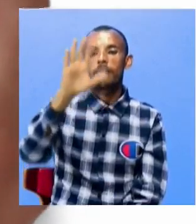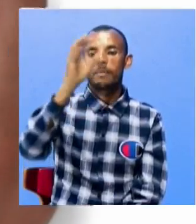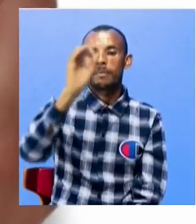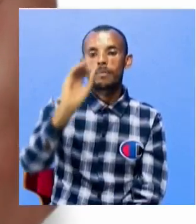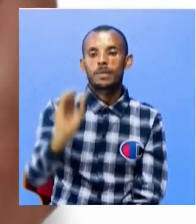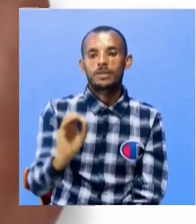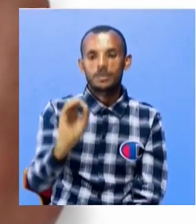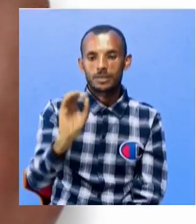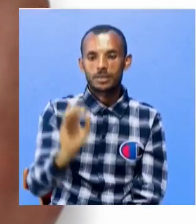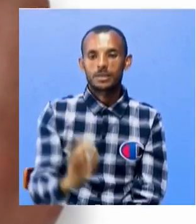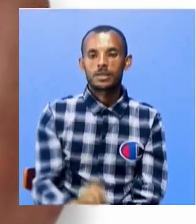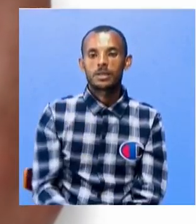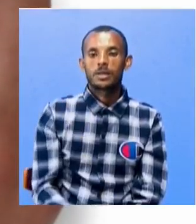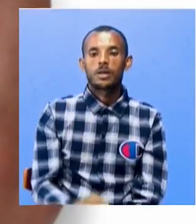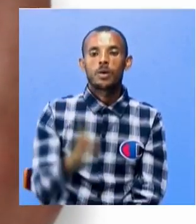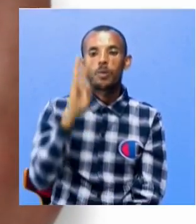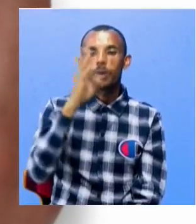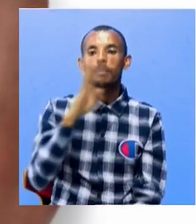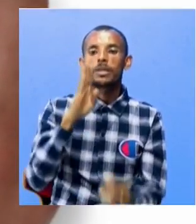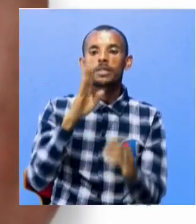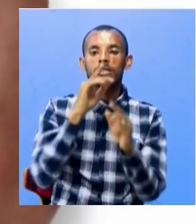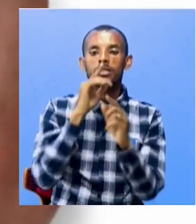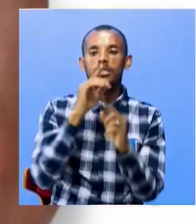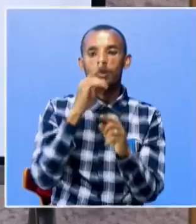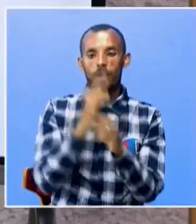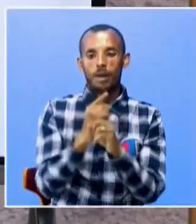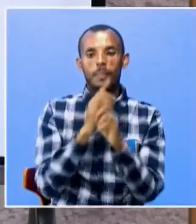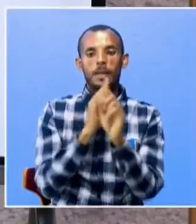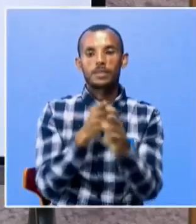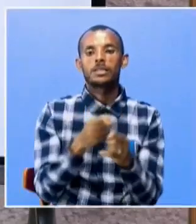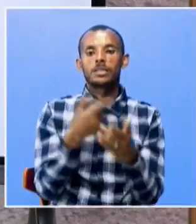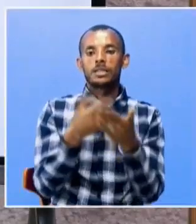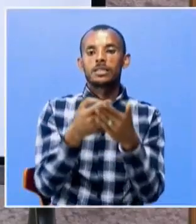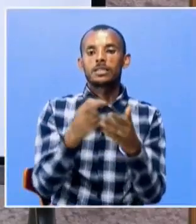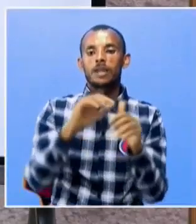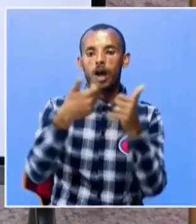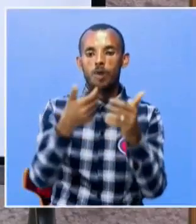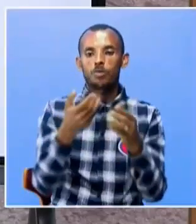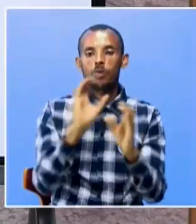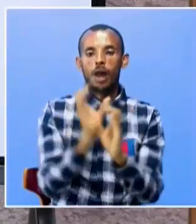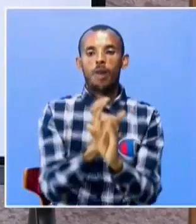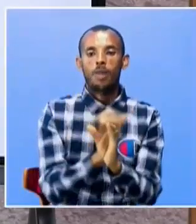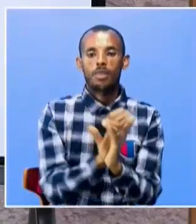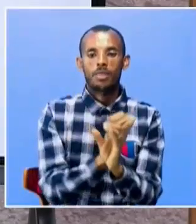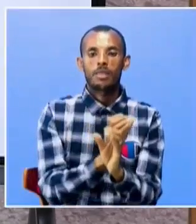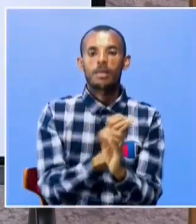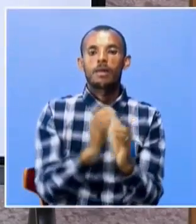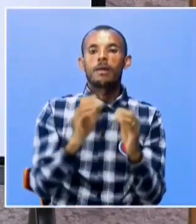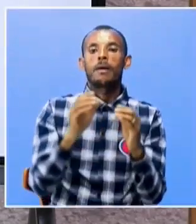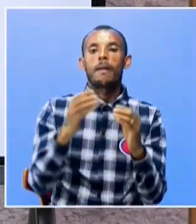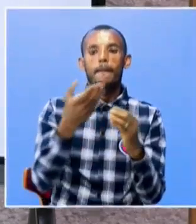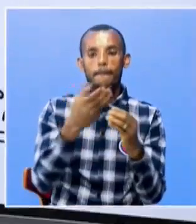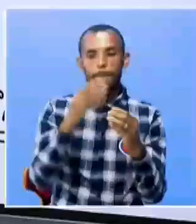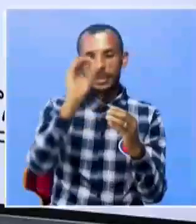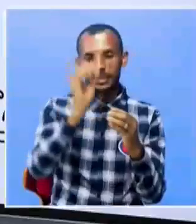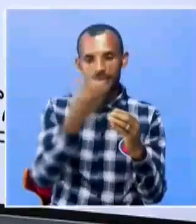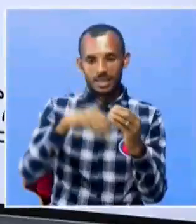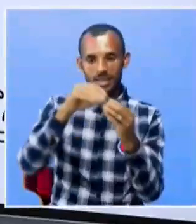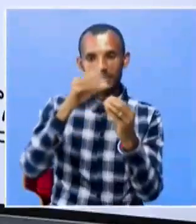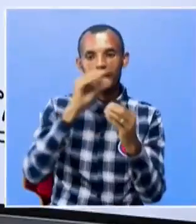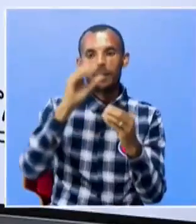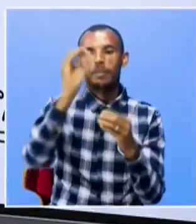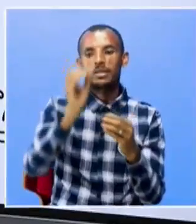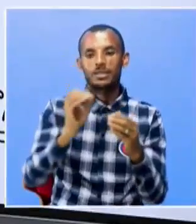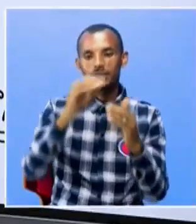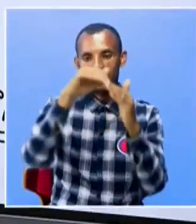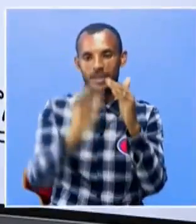25 will be the correct answer. So this is how to calculate percent increase and percent